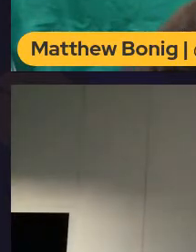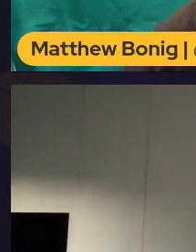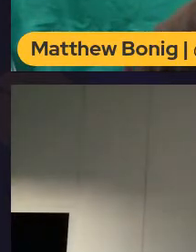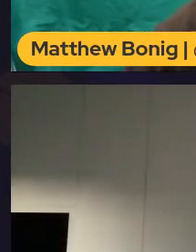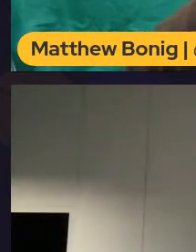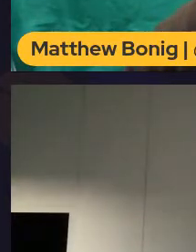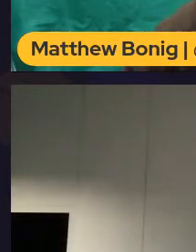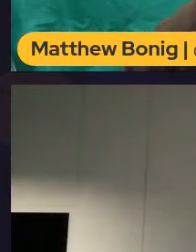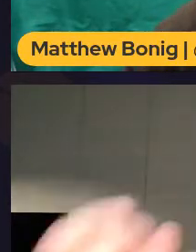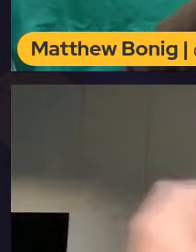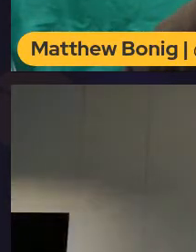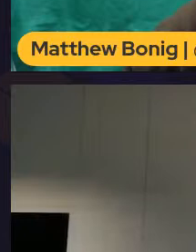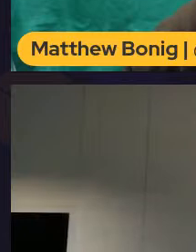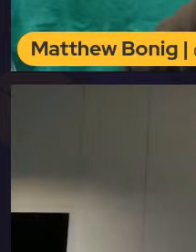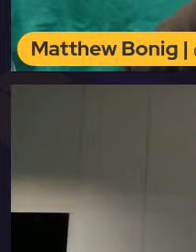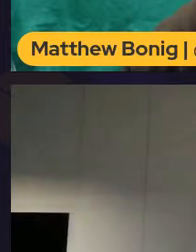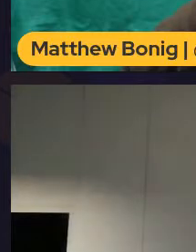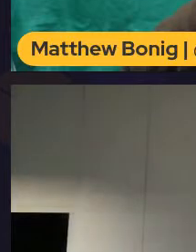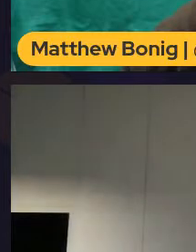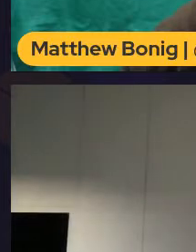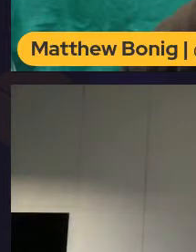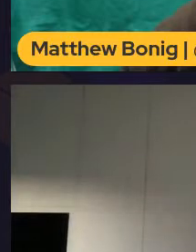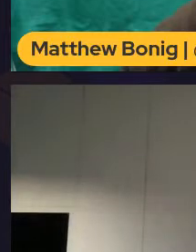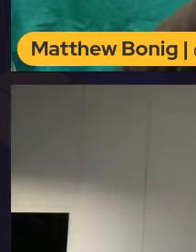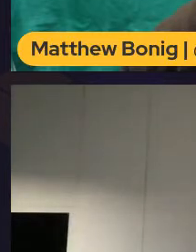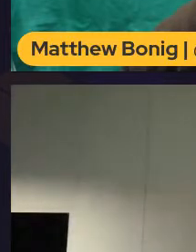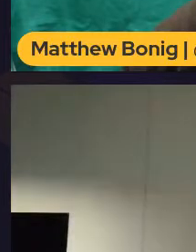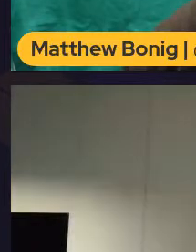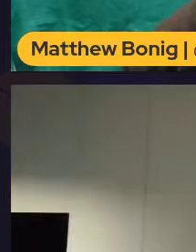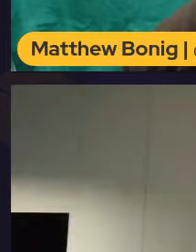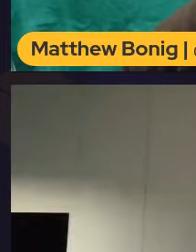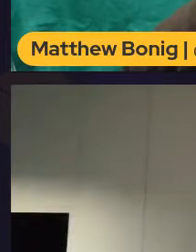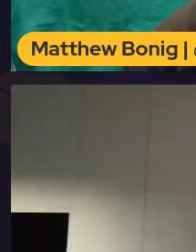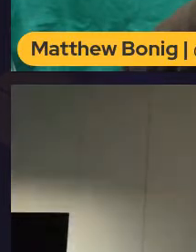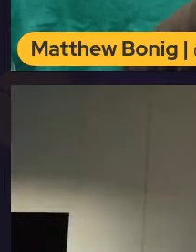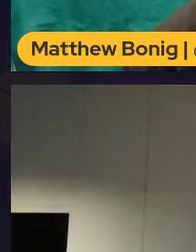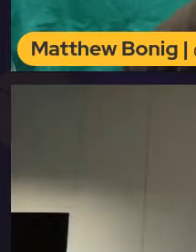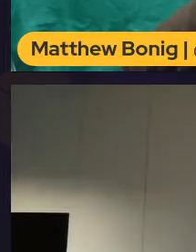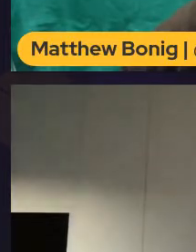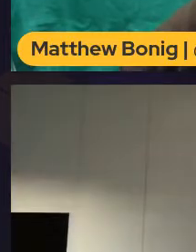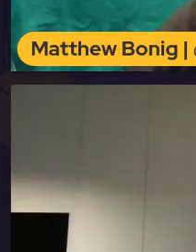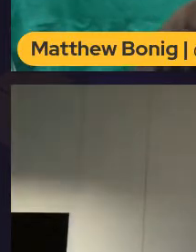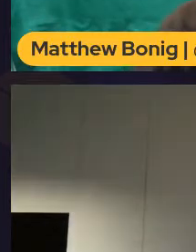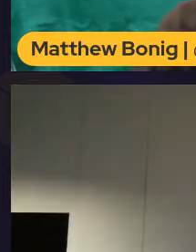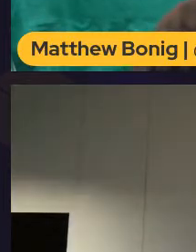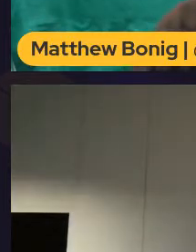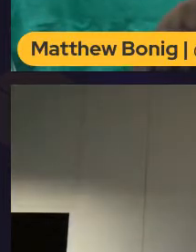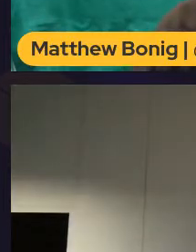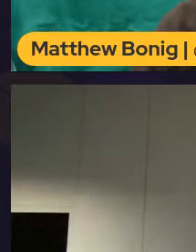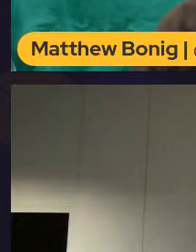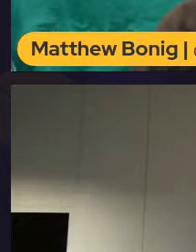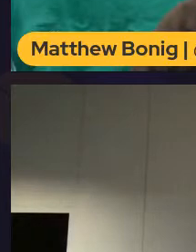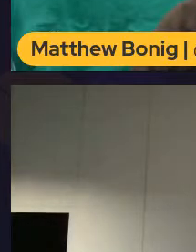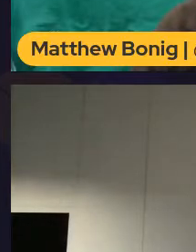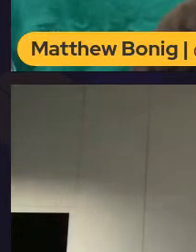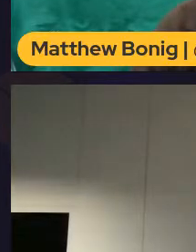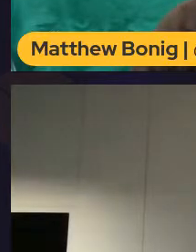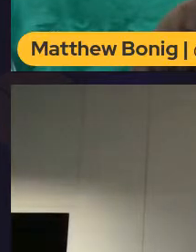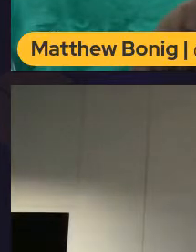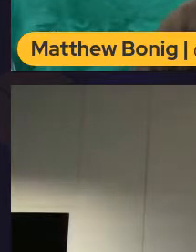Terraform. And so by extracting constructs into a separate library and having that shared across all